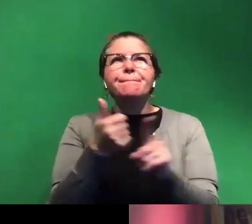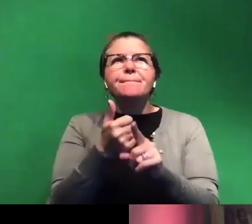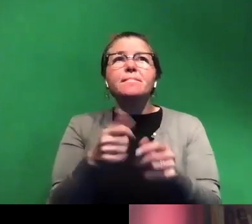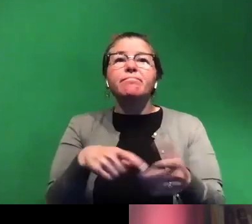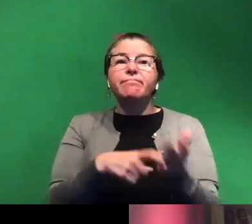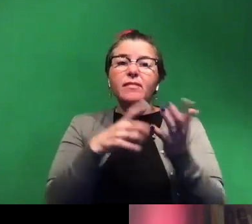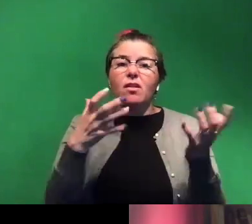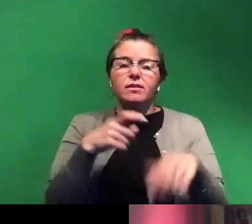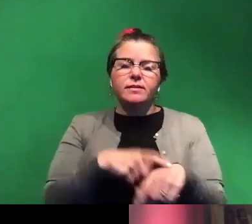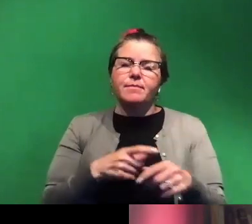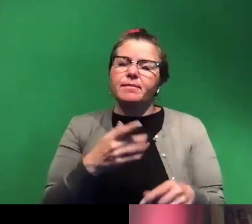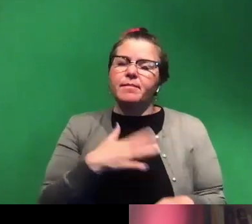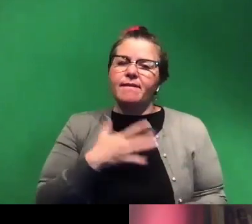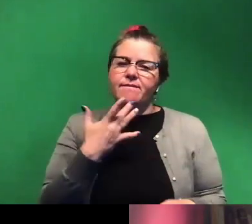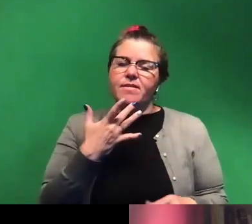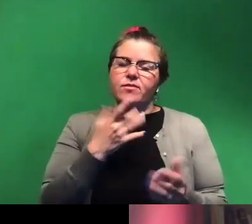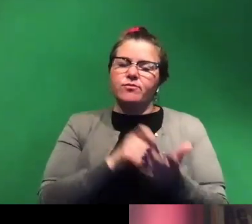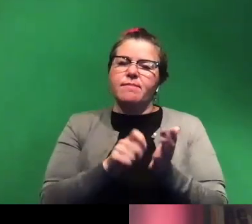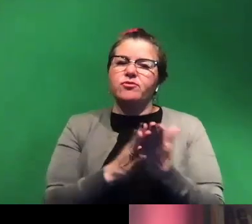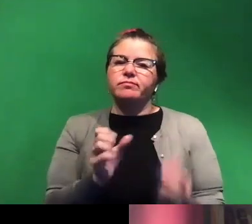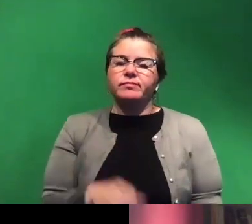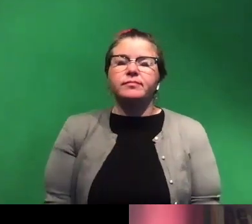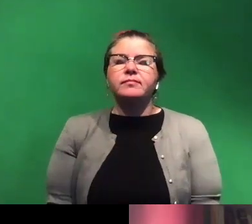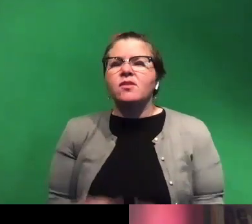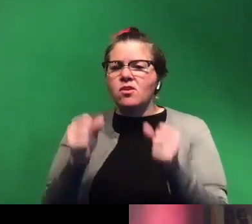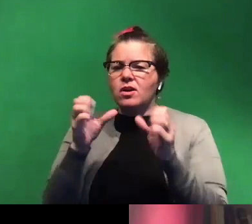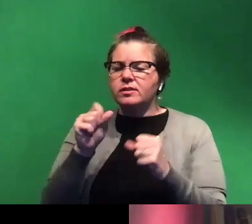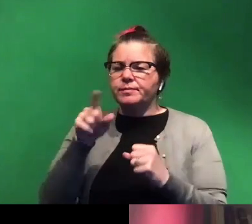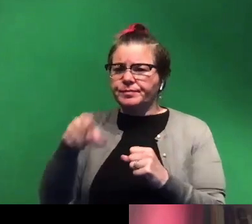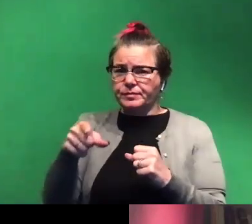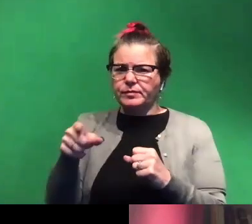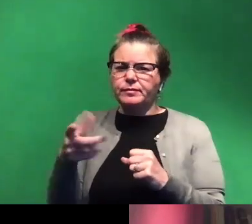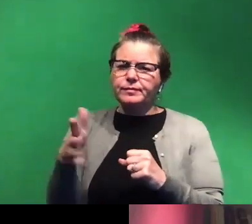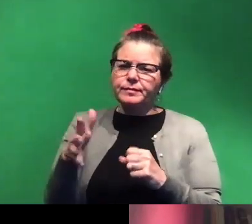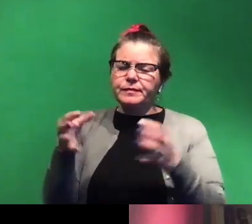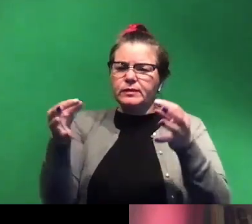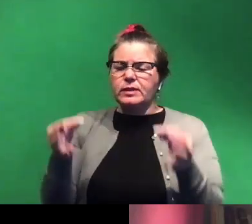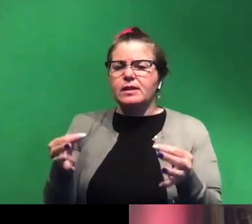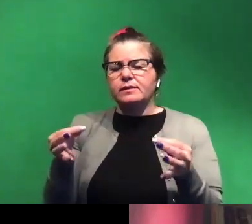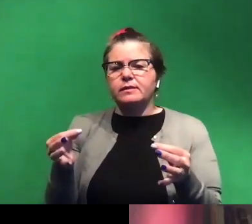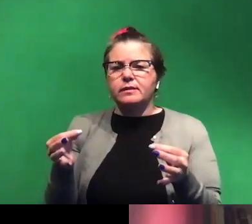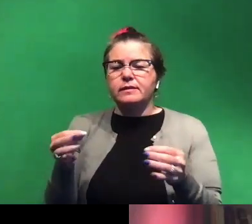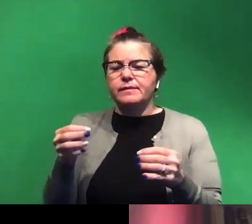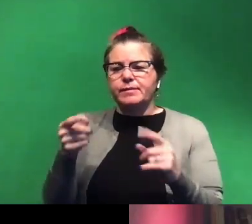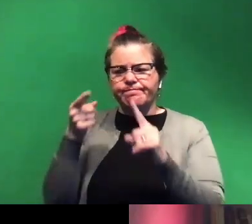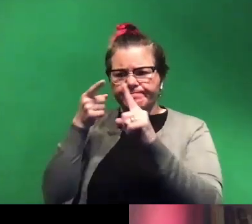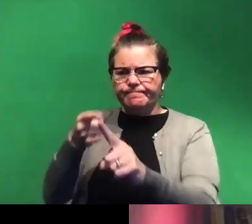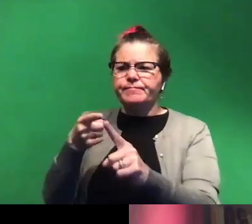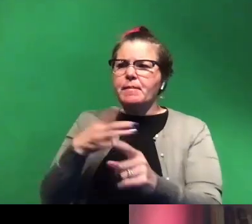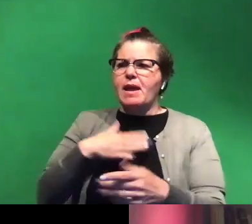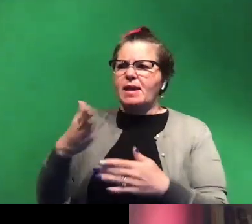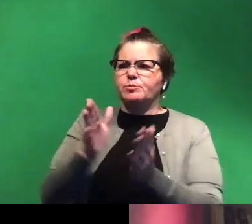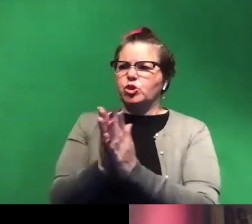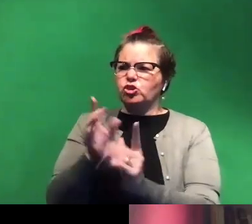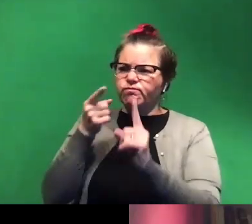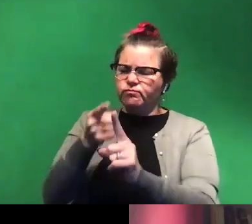definitely my favorite to do. That's awesome. So when you kind of decide, like, this is the thing I'm going to have my next book about, and then